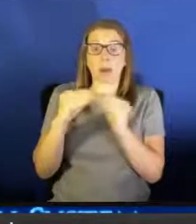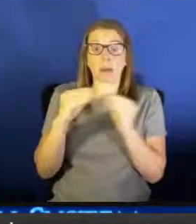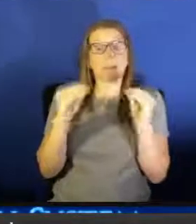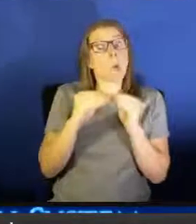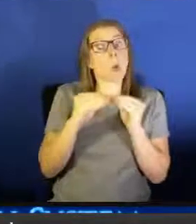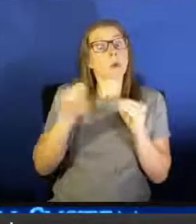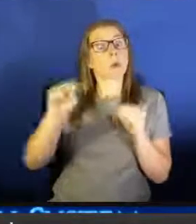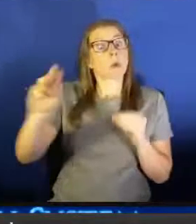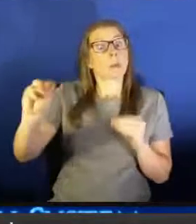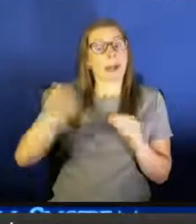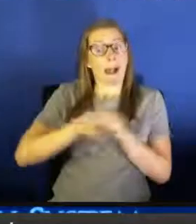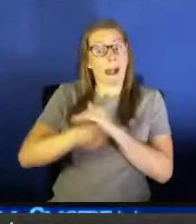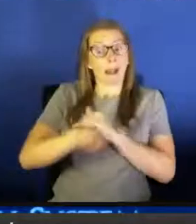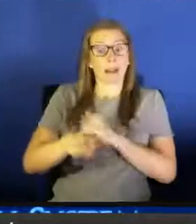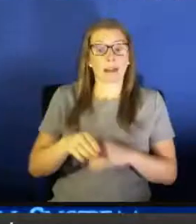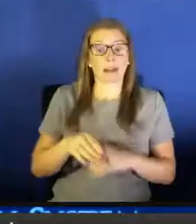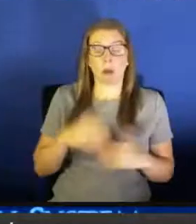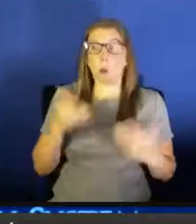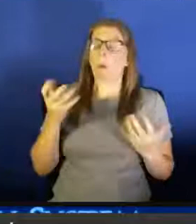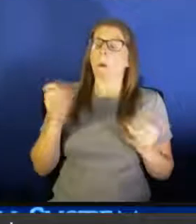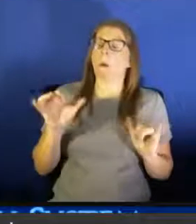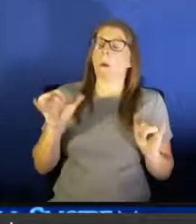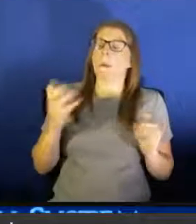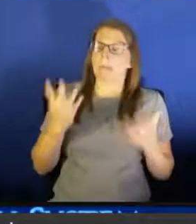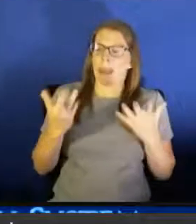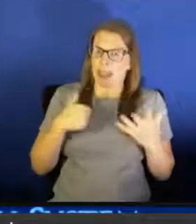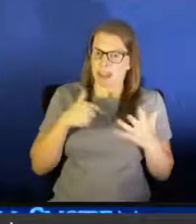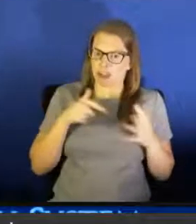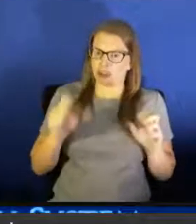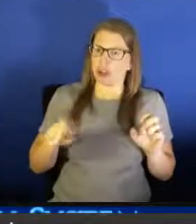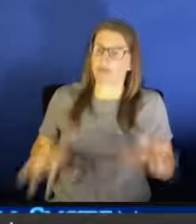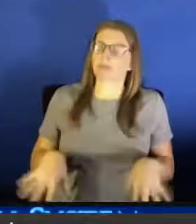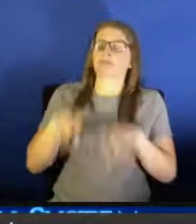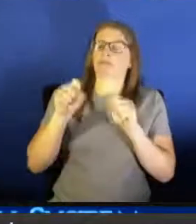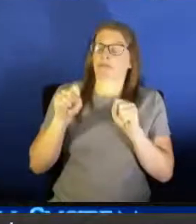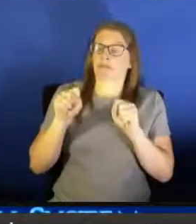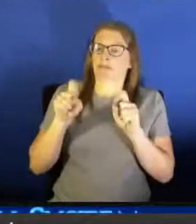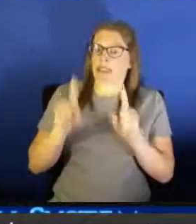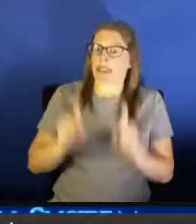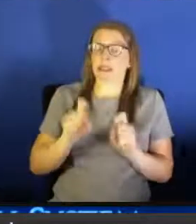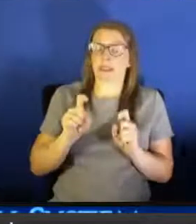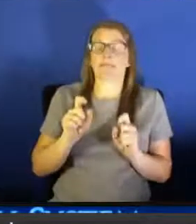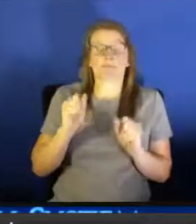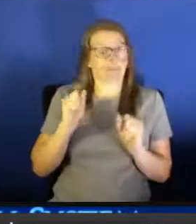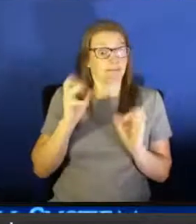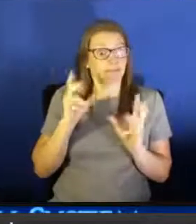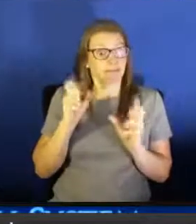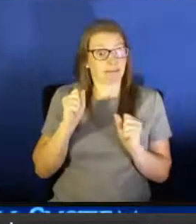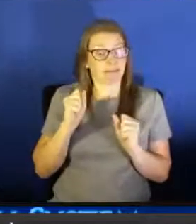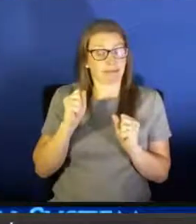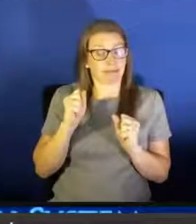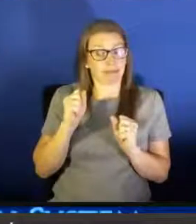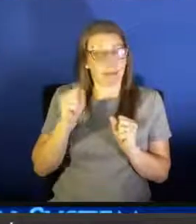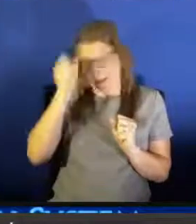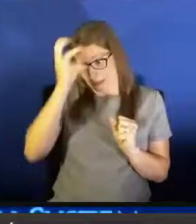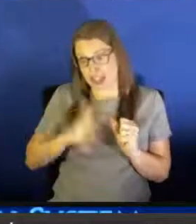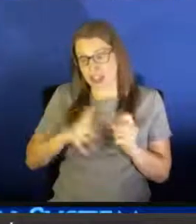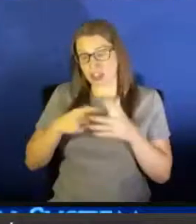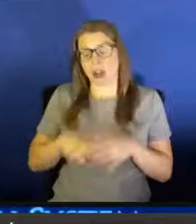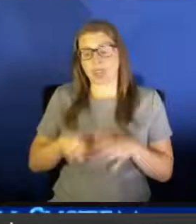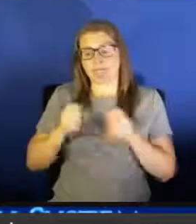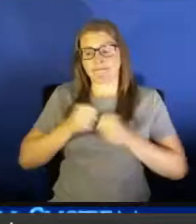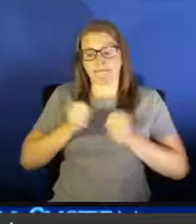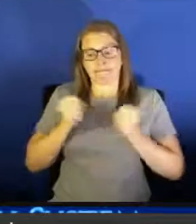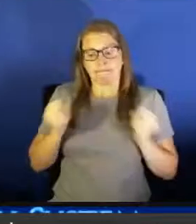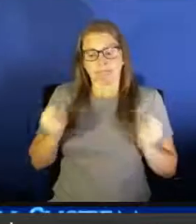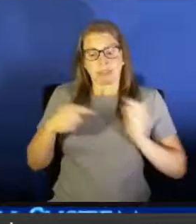and you can say, oh, maybe I should get this checked out. And it's pretty amazing. Once a man starts opening up about their symptoms